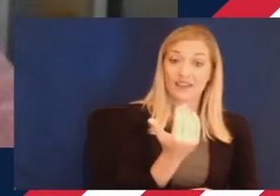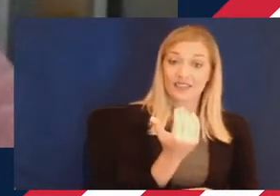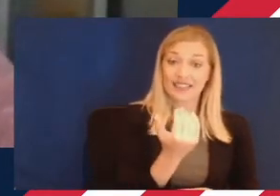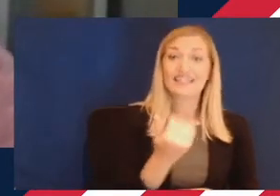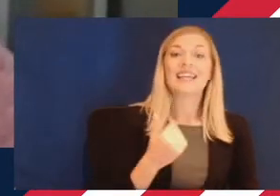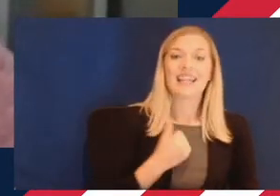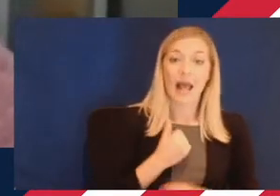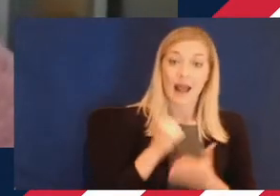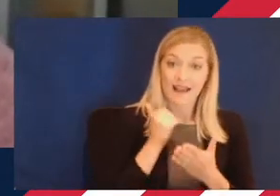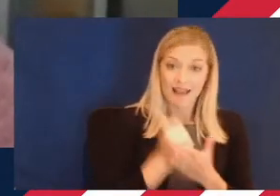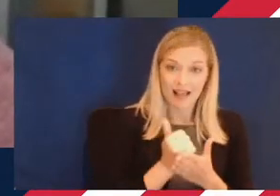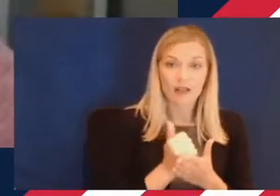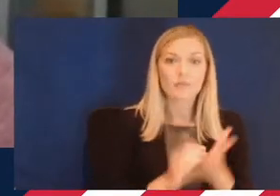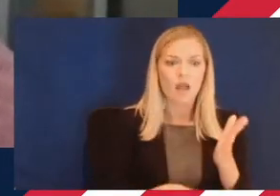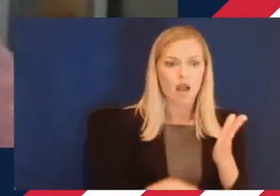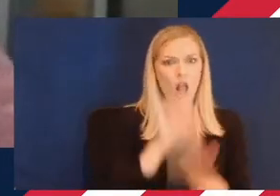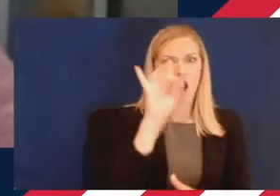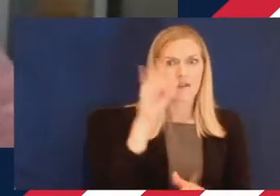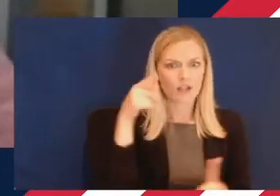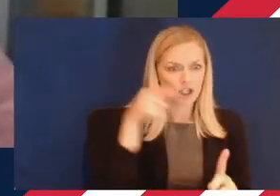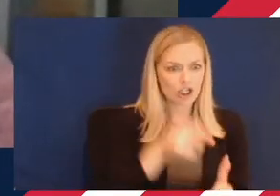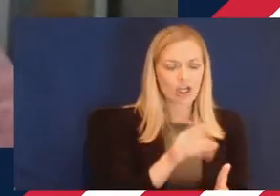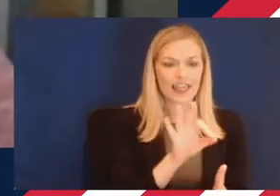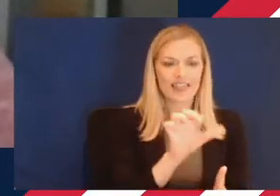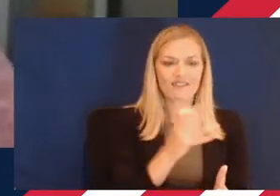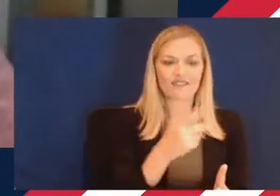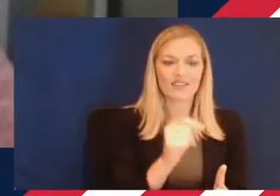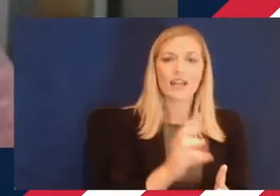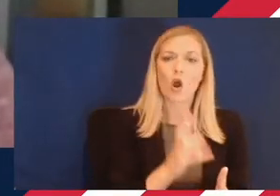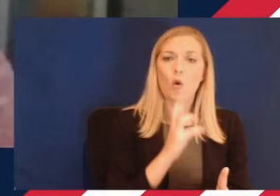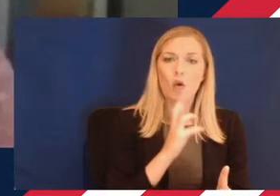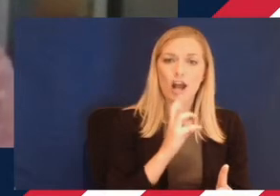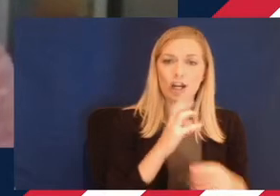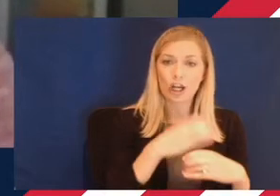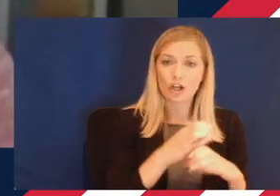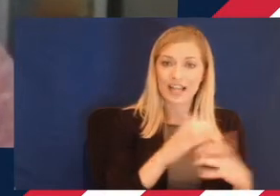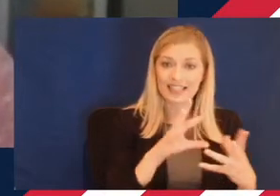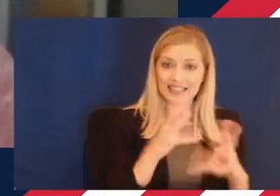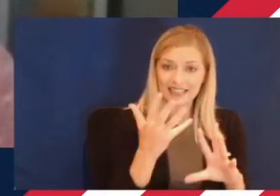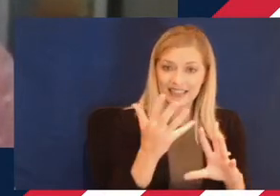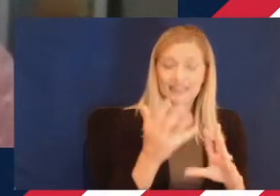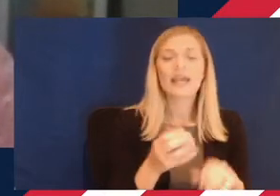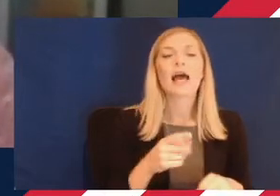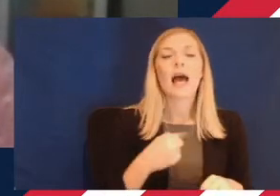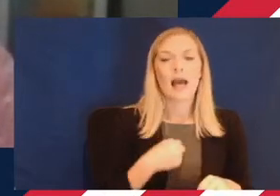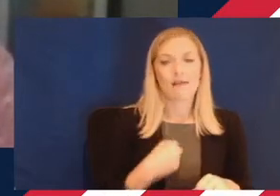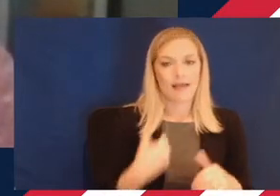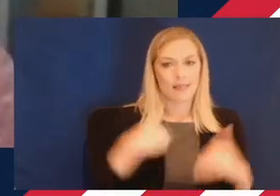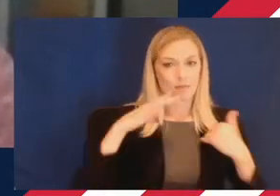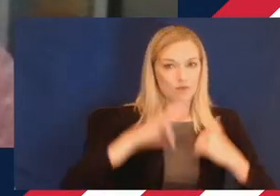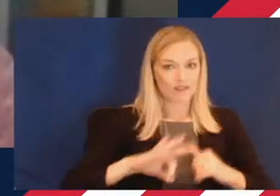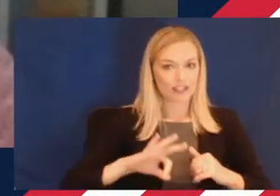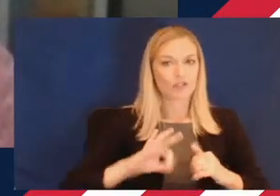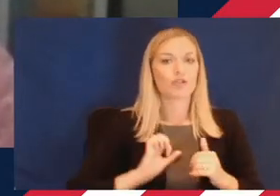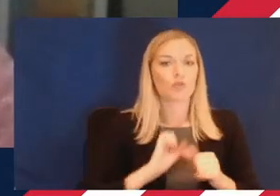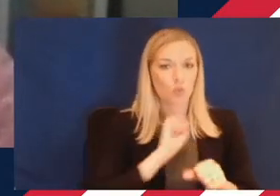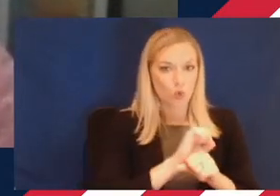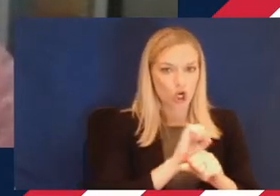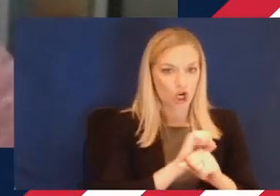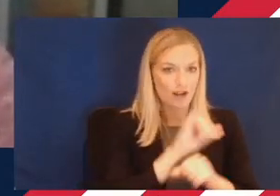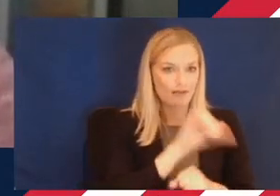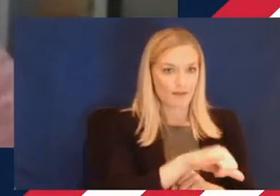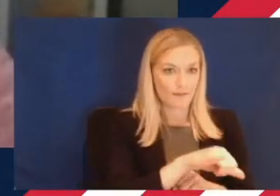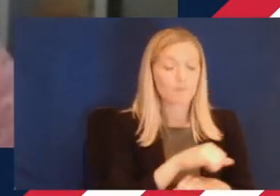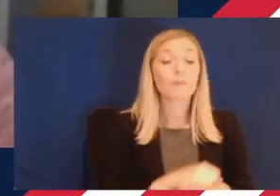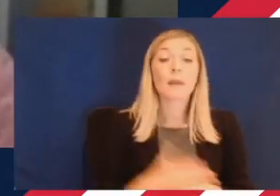crisis. And since then, I've had the privilege to work on our recovery. My testimony for you is modified from an article that I